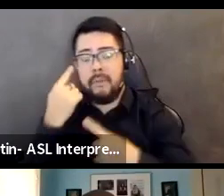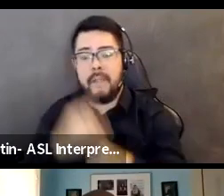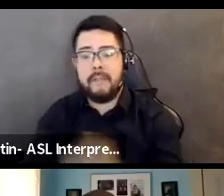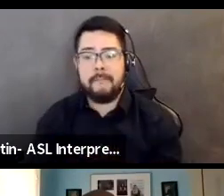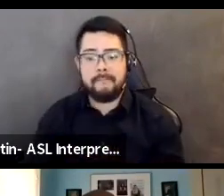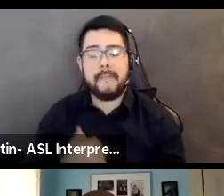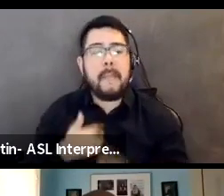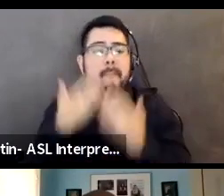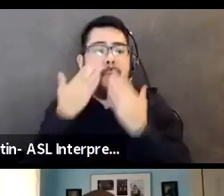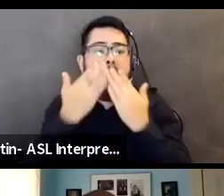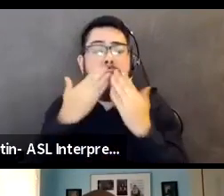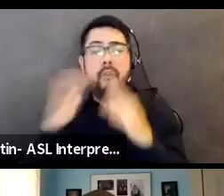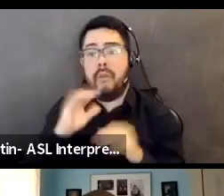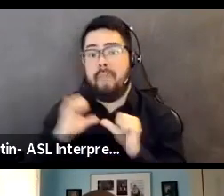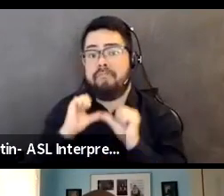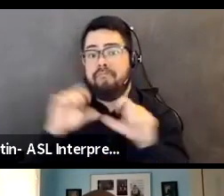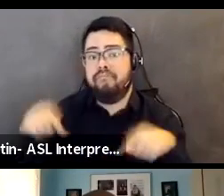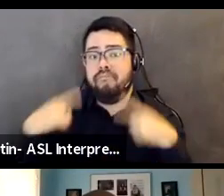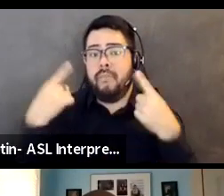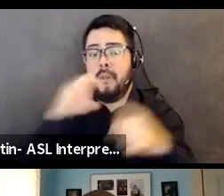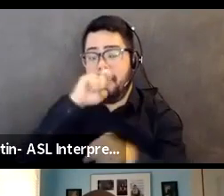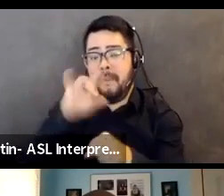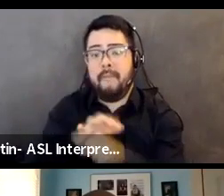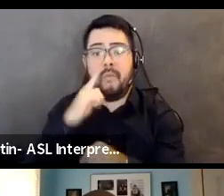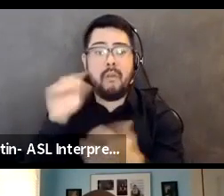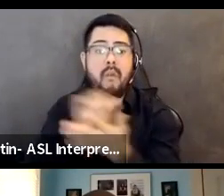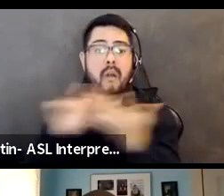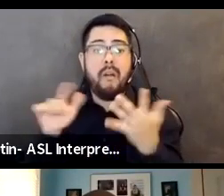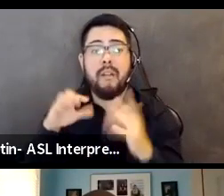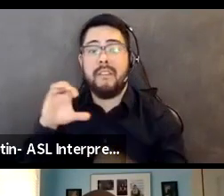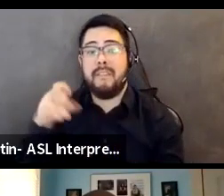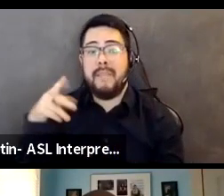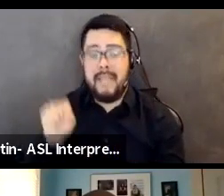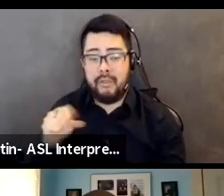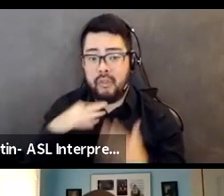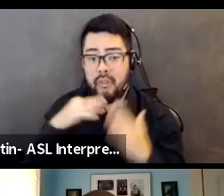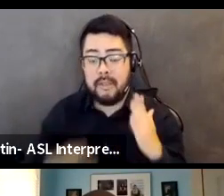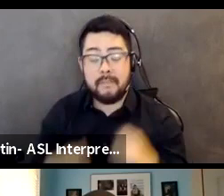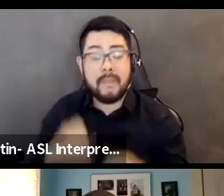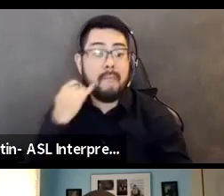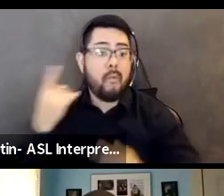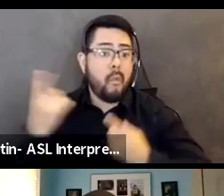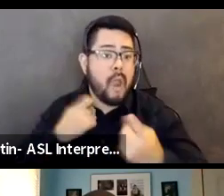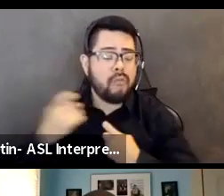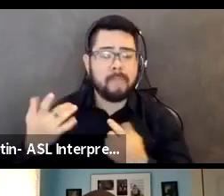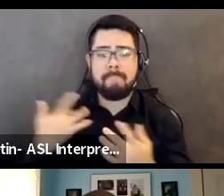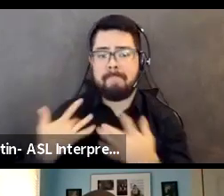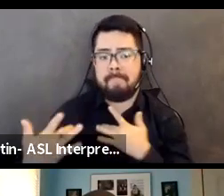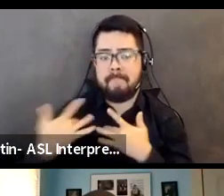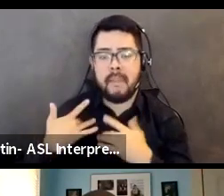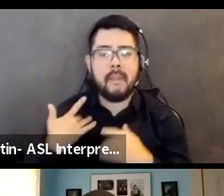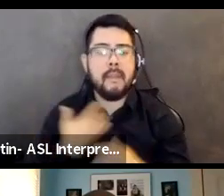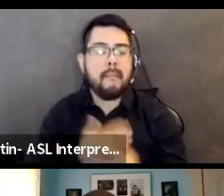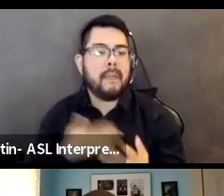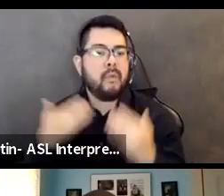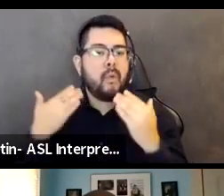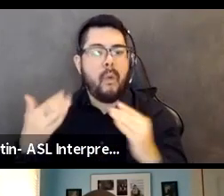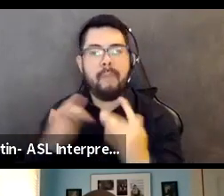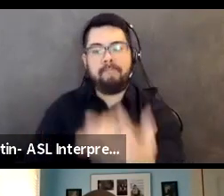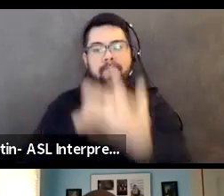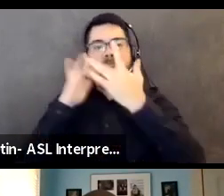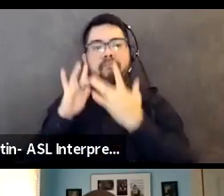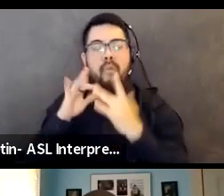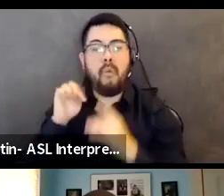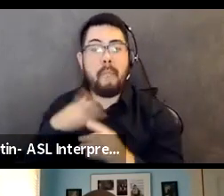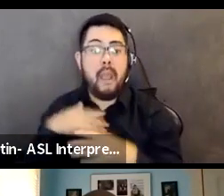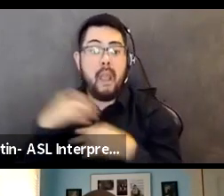i am grateful for your ongoing commitment to all chicago students should you have questions or concerns please do not hesitate to reach out to me or